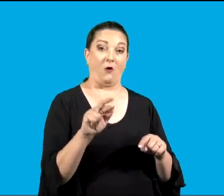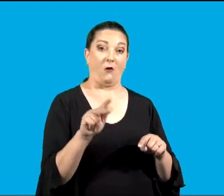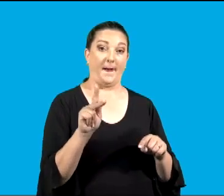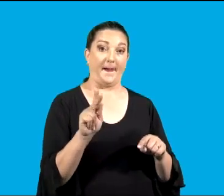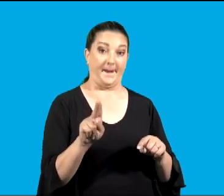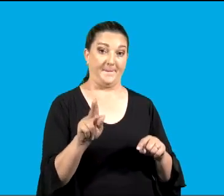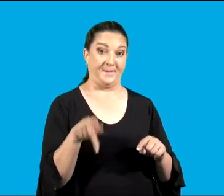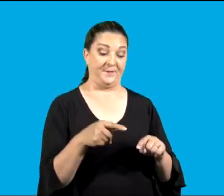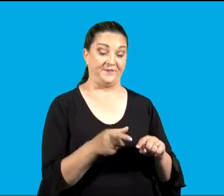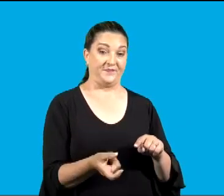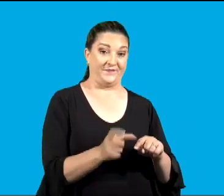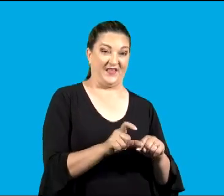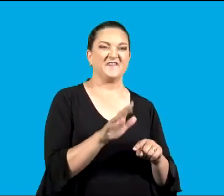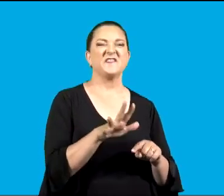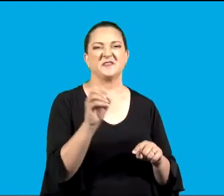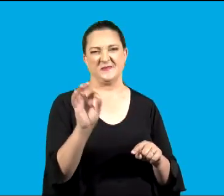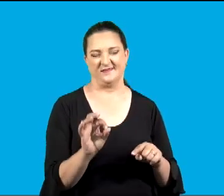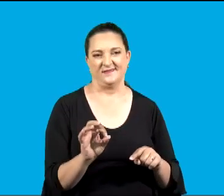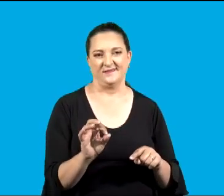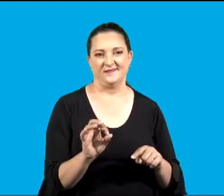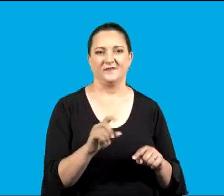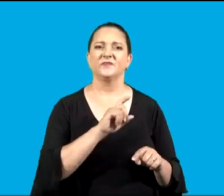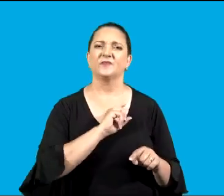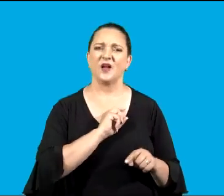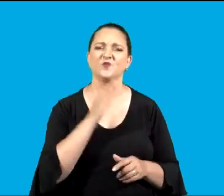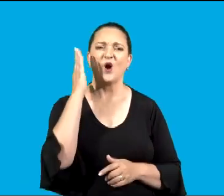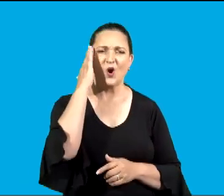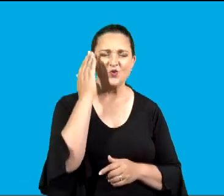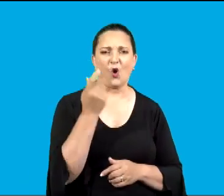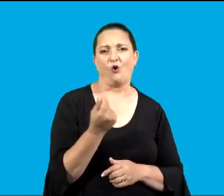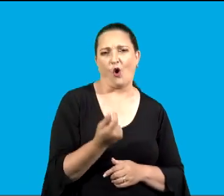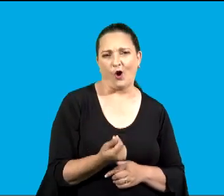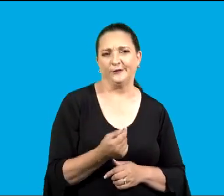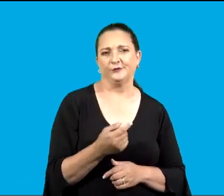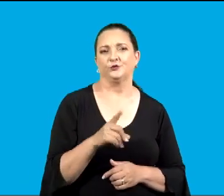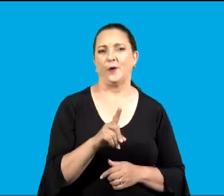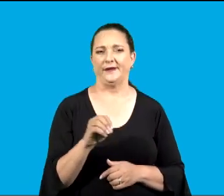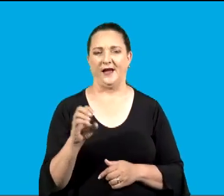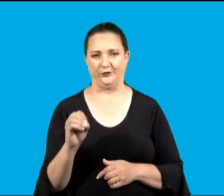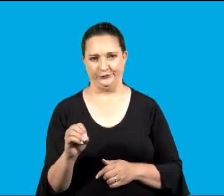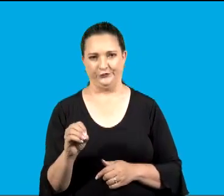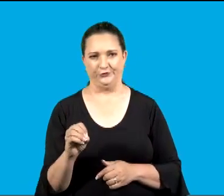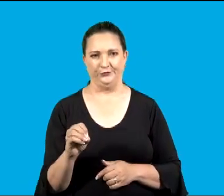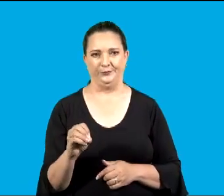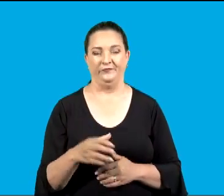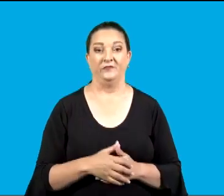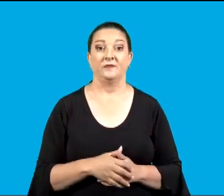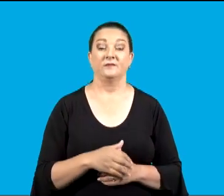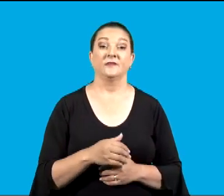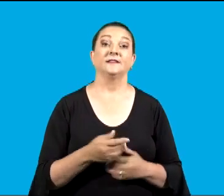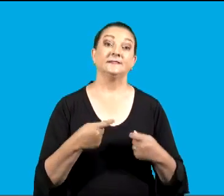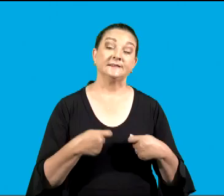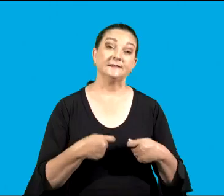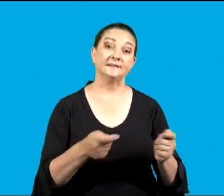here I'm told that this is 50%. I know my cost is always 100. Therefore, my sales was going to